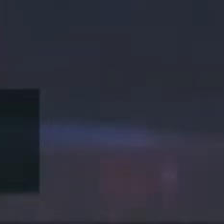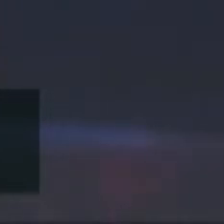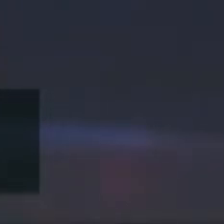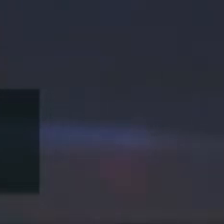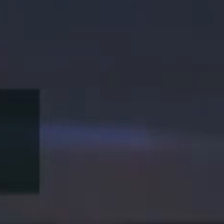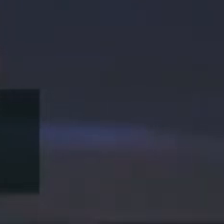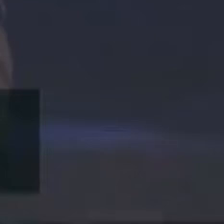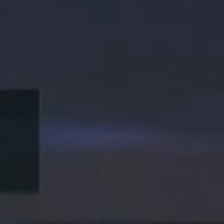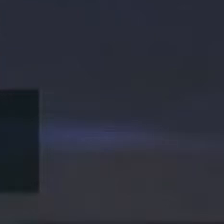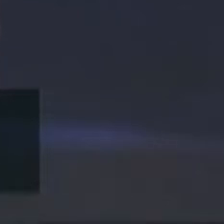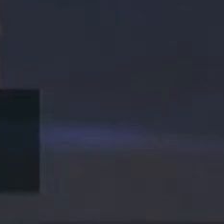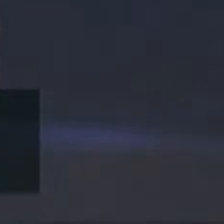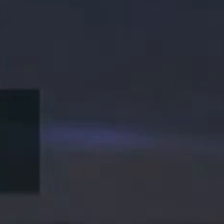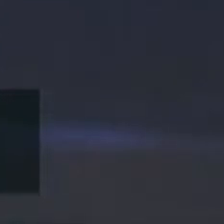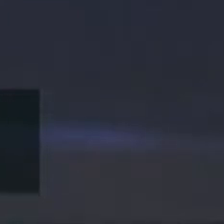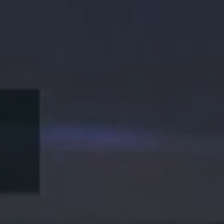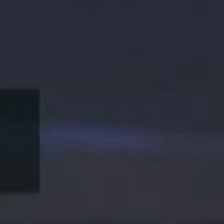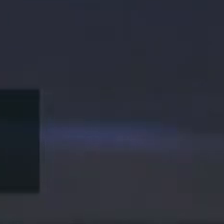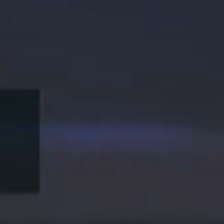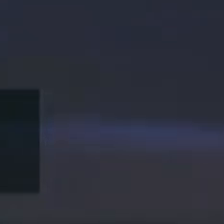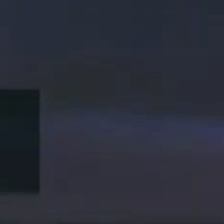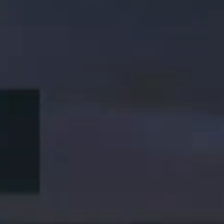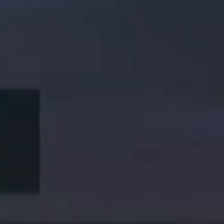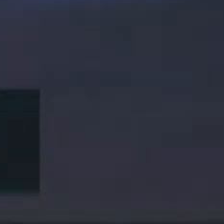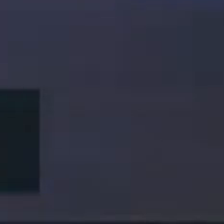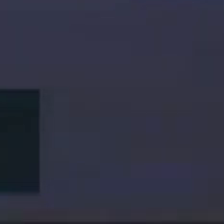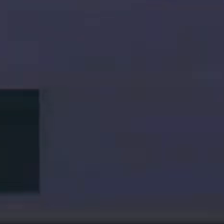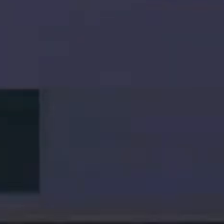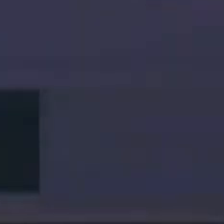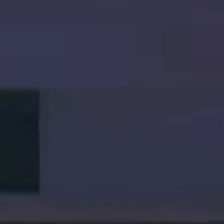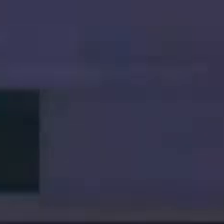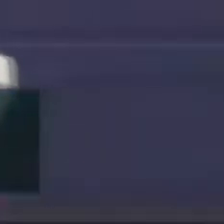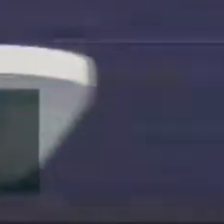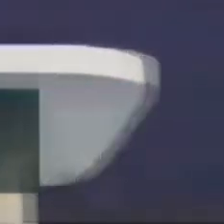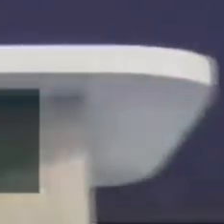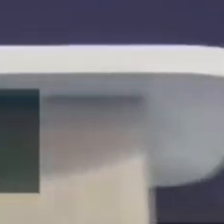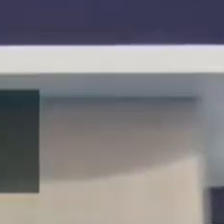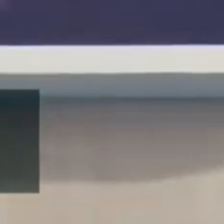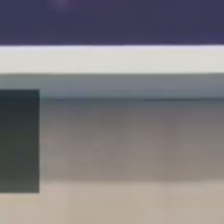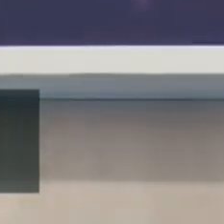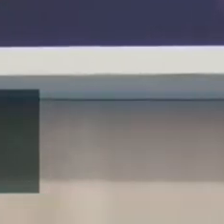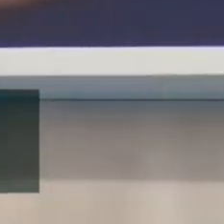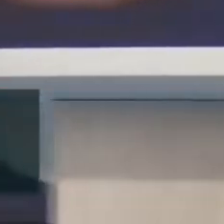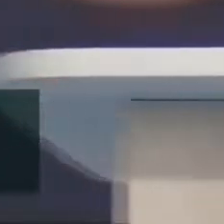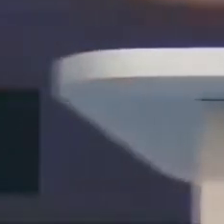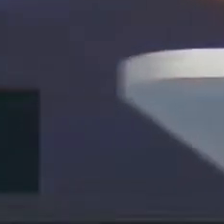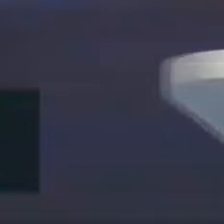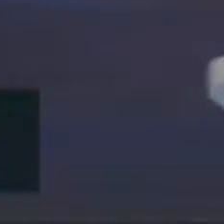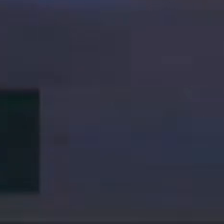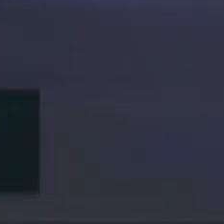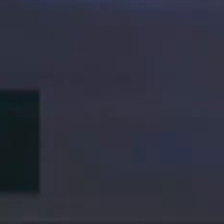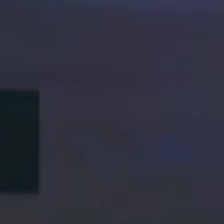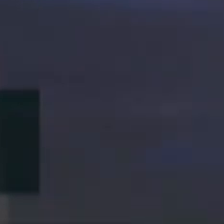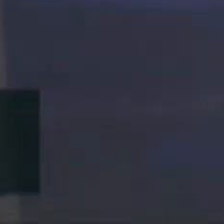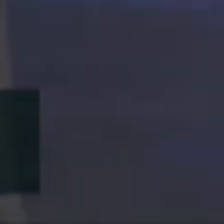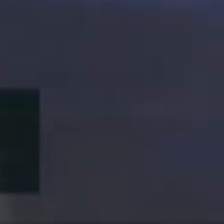is a conditional promise? Every place the sole of your foot shall tread upon.